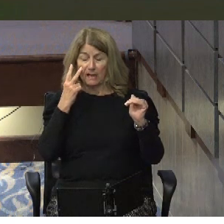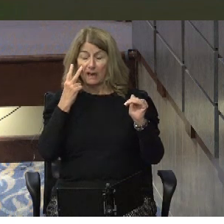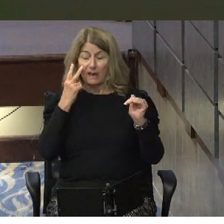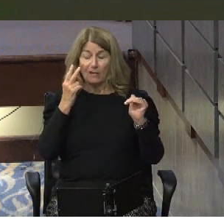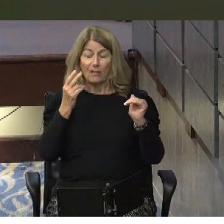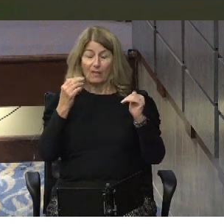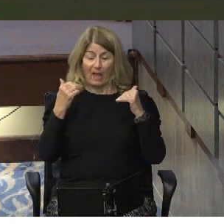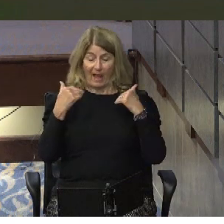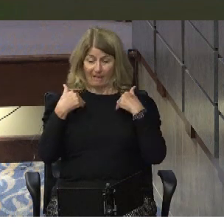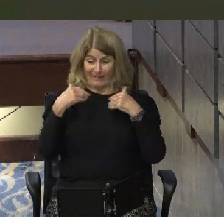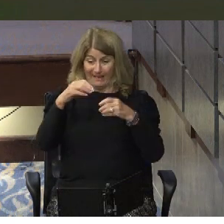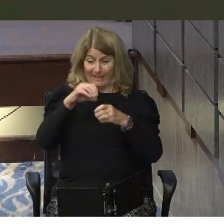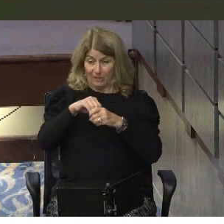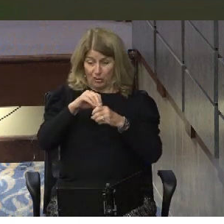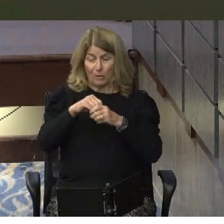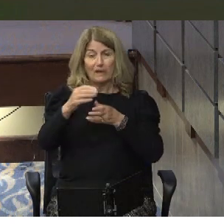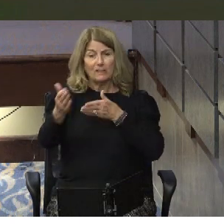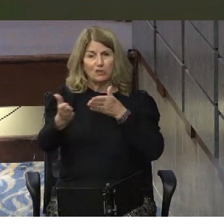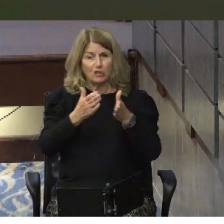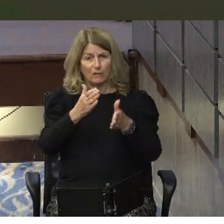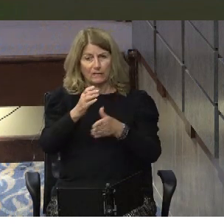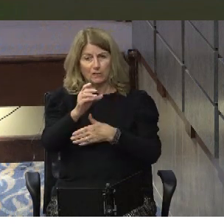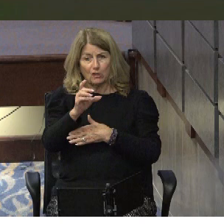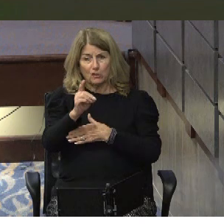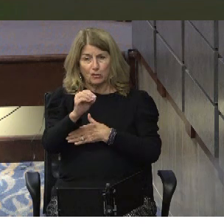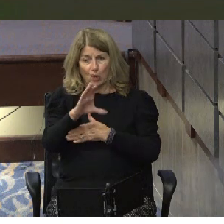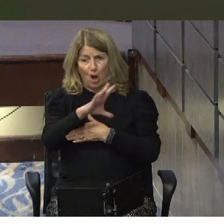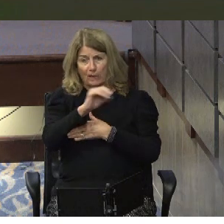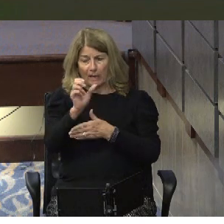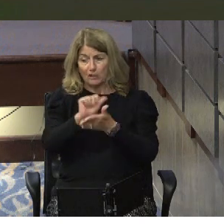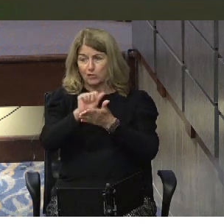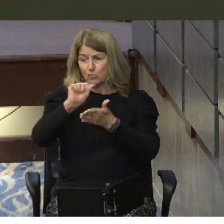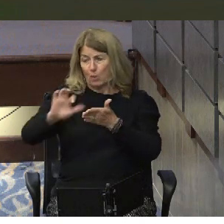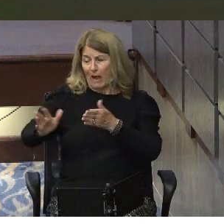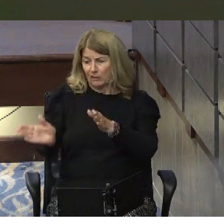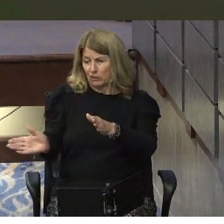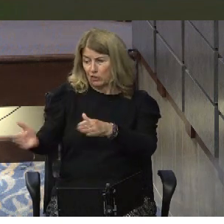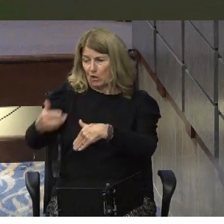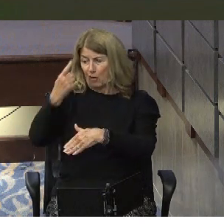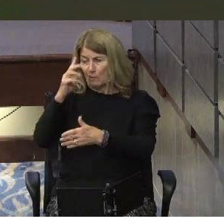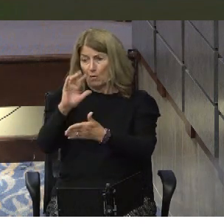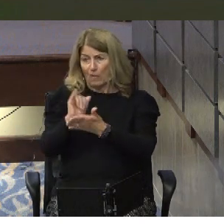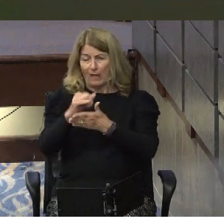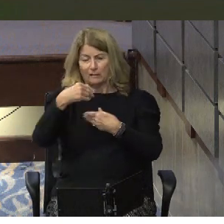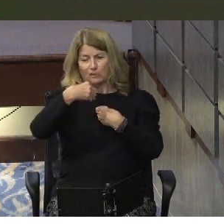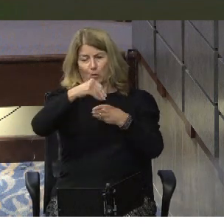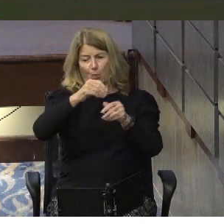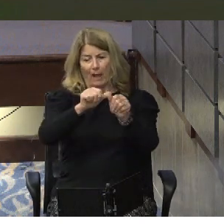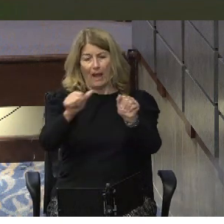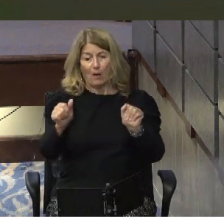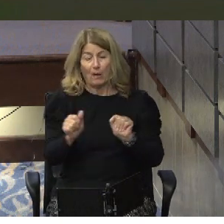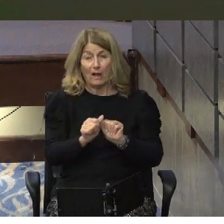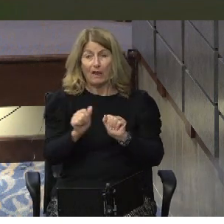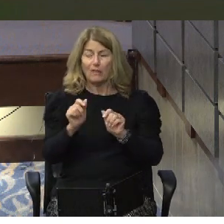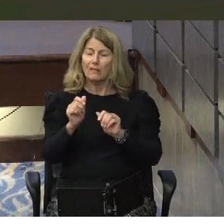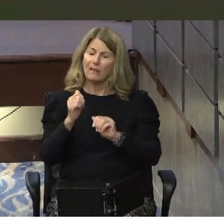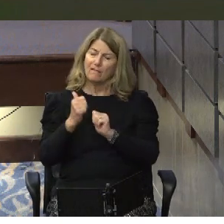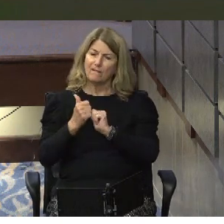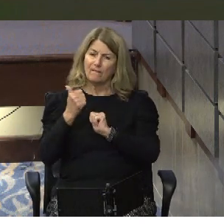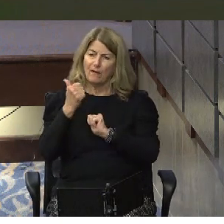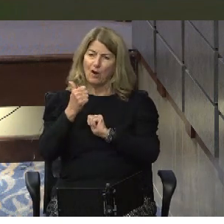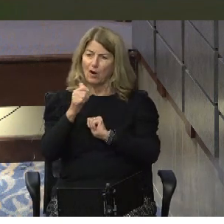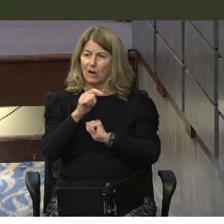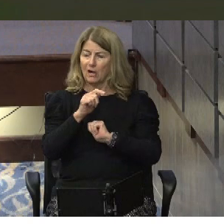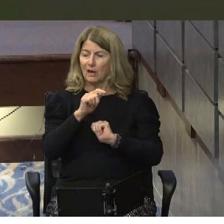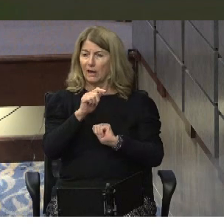interior service dock and trash facility for that retail section, and then on the far left is the 3 lanes